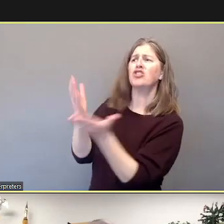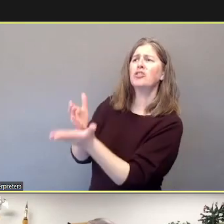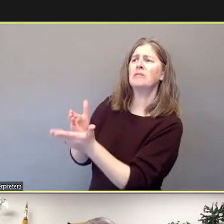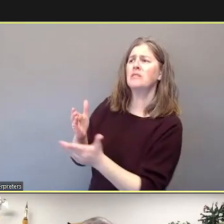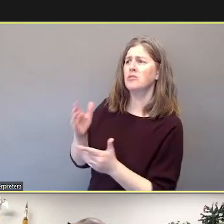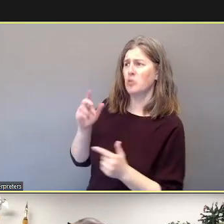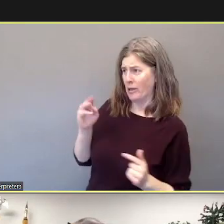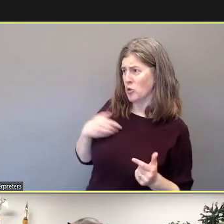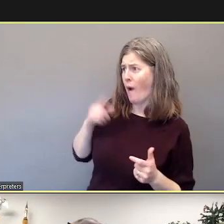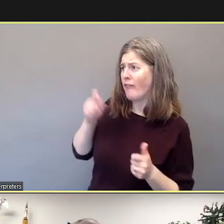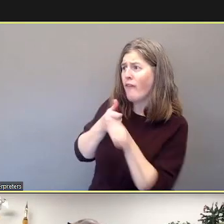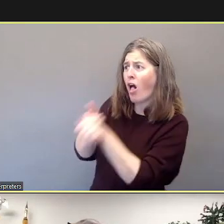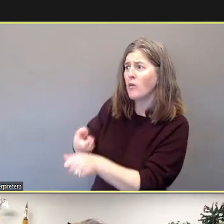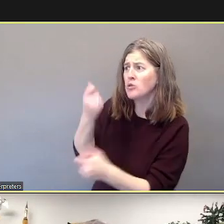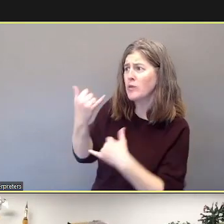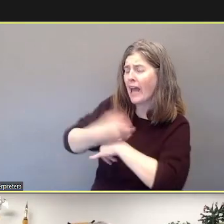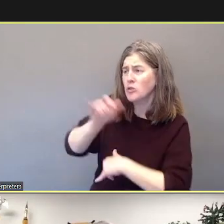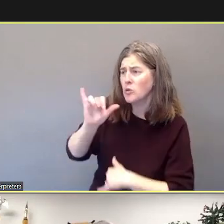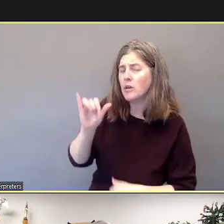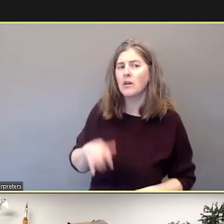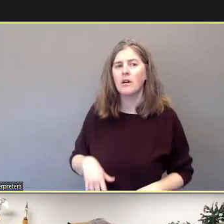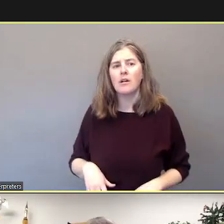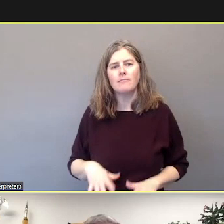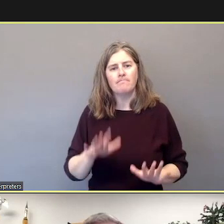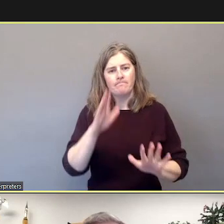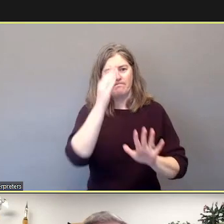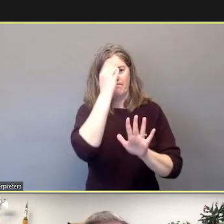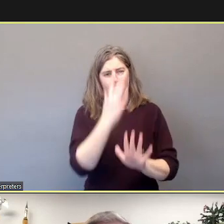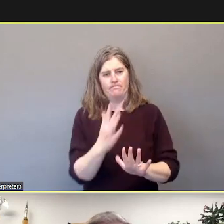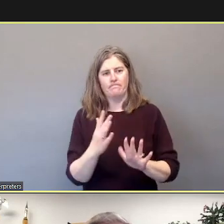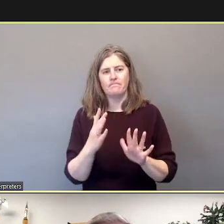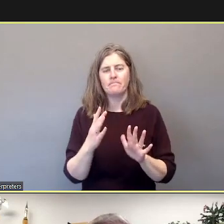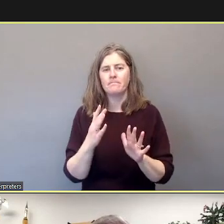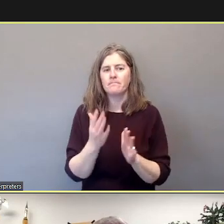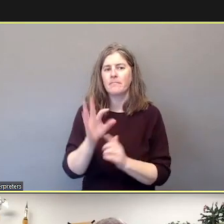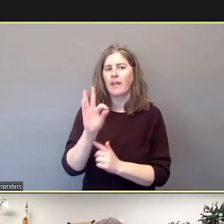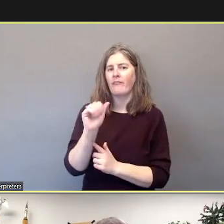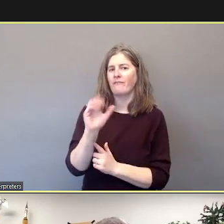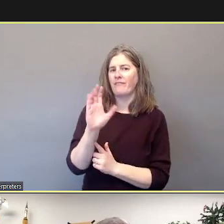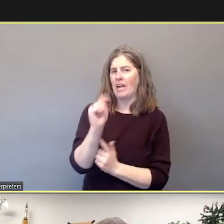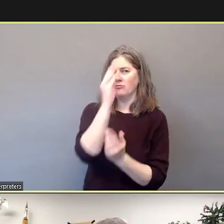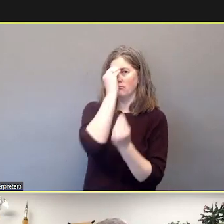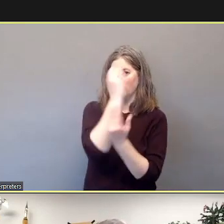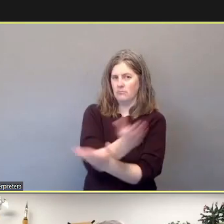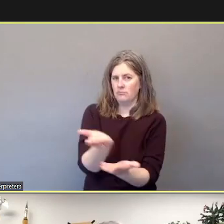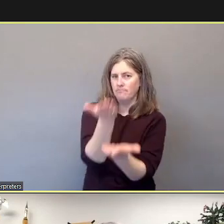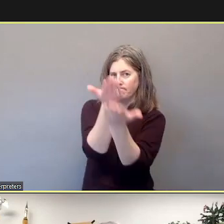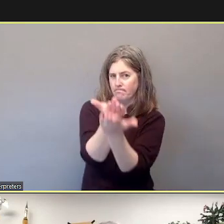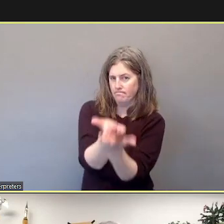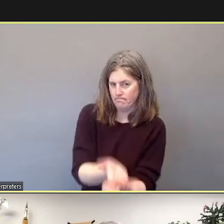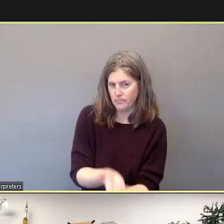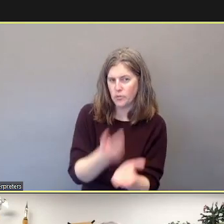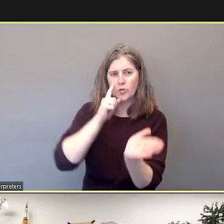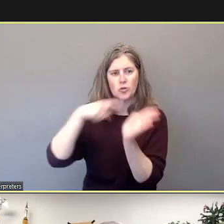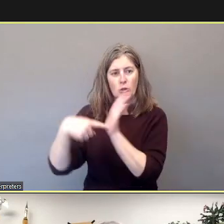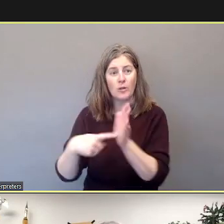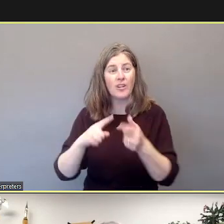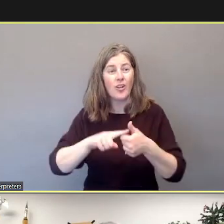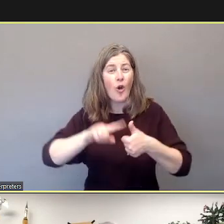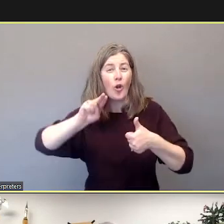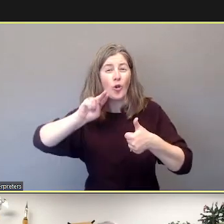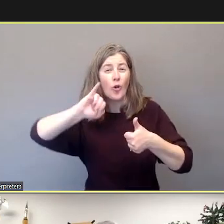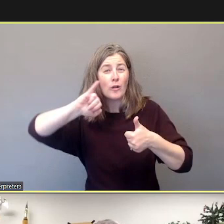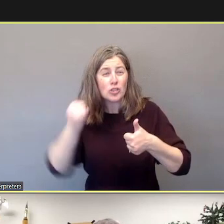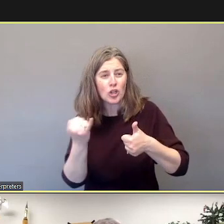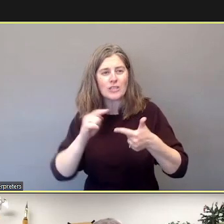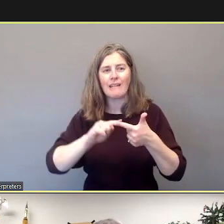New Mexico has to do it today. And so I just wanted to do a little bit of a fact check on this. And, it was New Jersey, Connecticut,